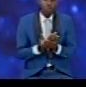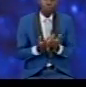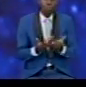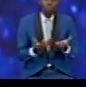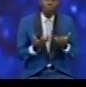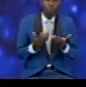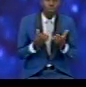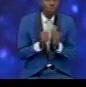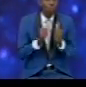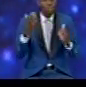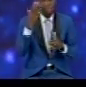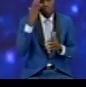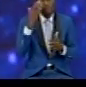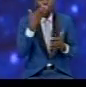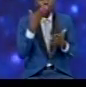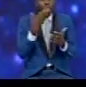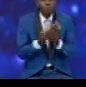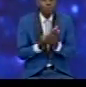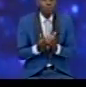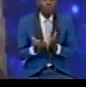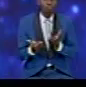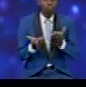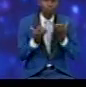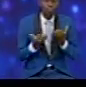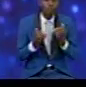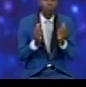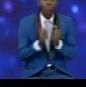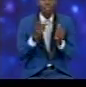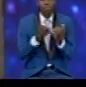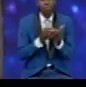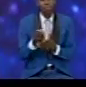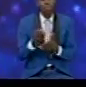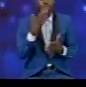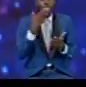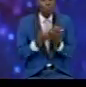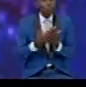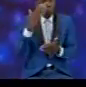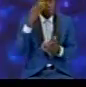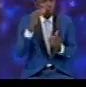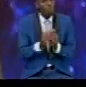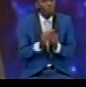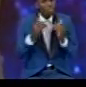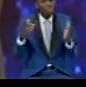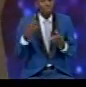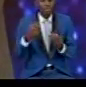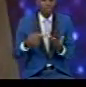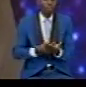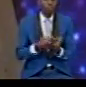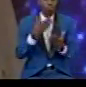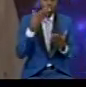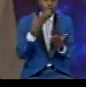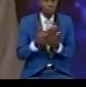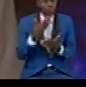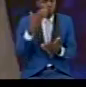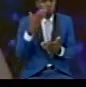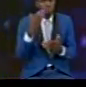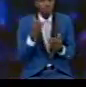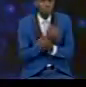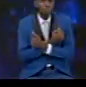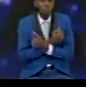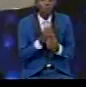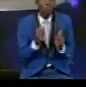zeal without truth, zeal without the gospel, zeal without salvation,